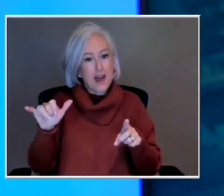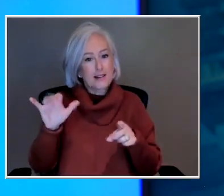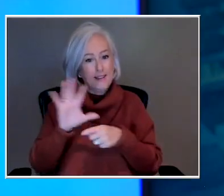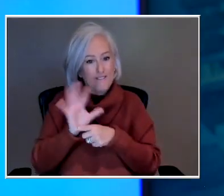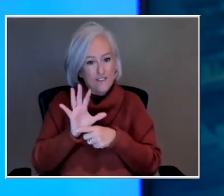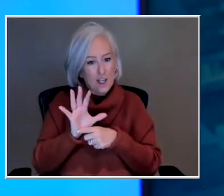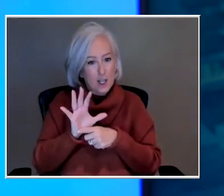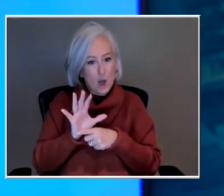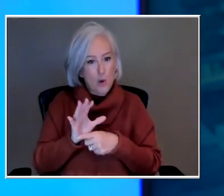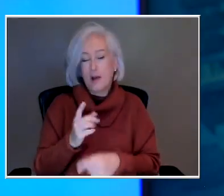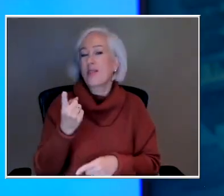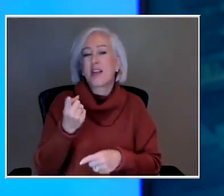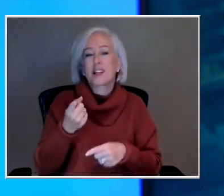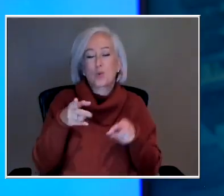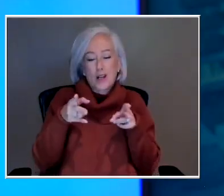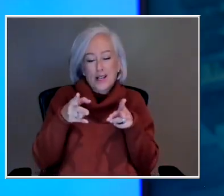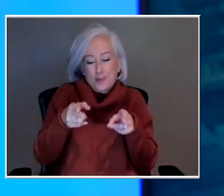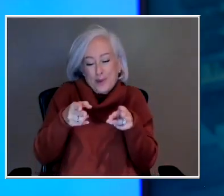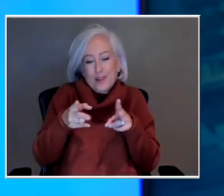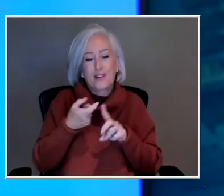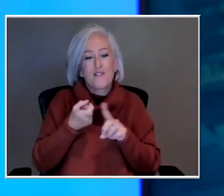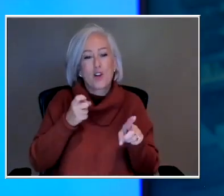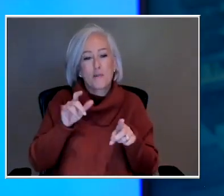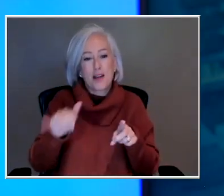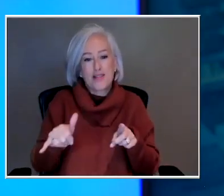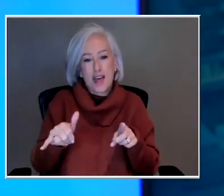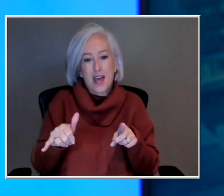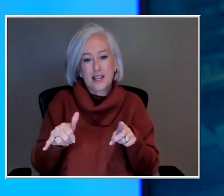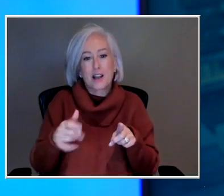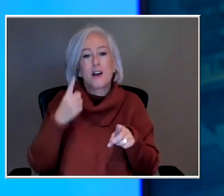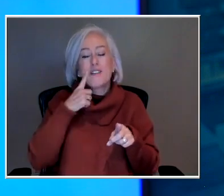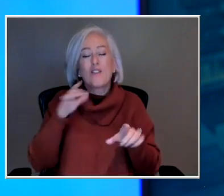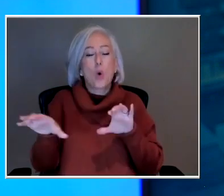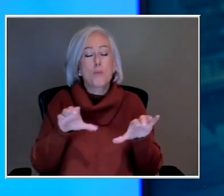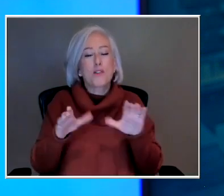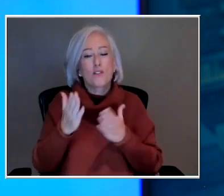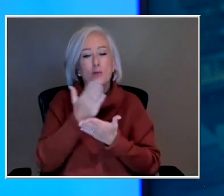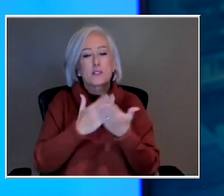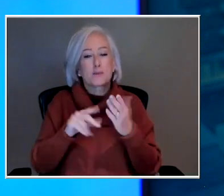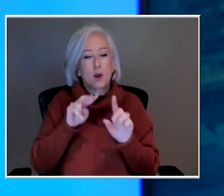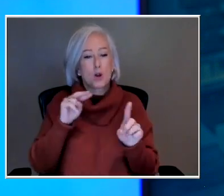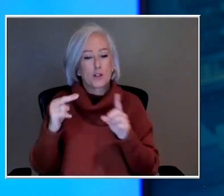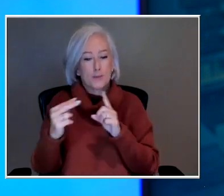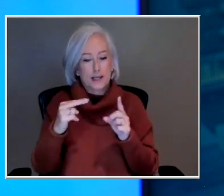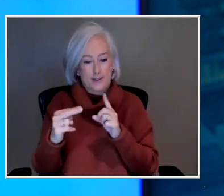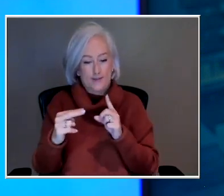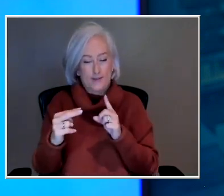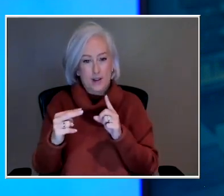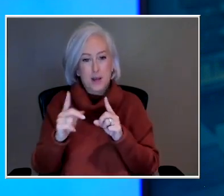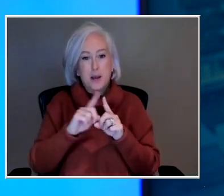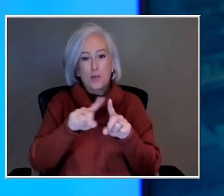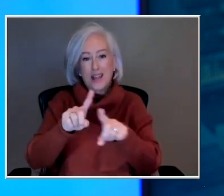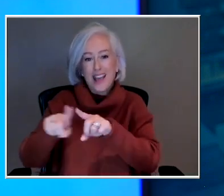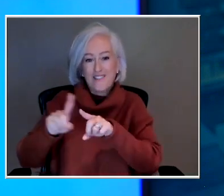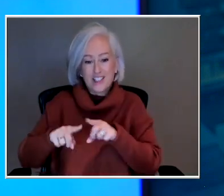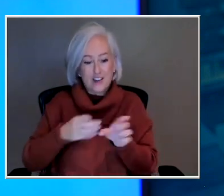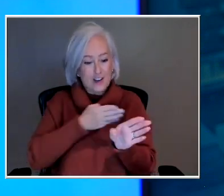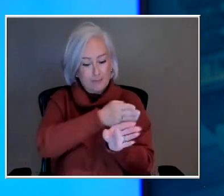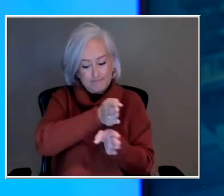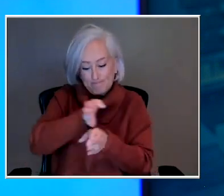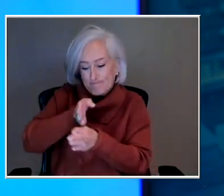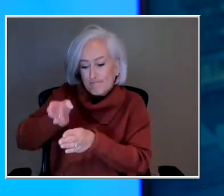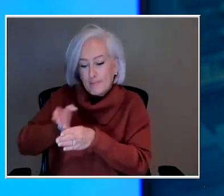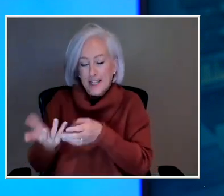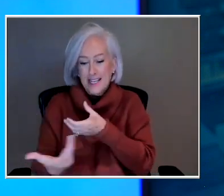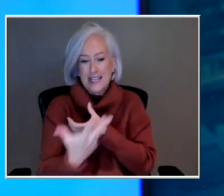little snippet of sort of the performance side of the things that we believe in and we offer. There's a bunch of different arms that I aim for in our female athlete